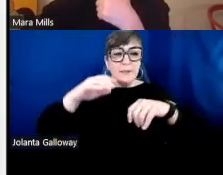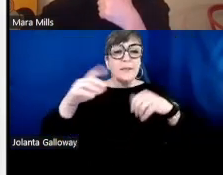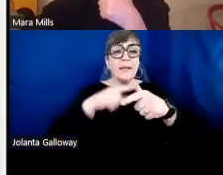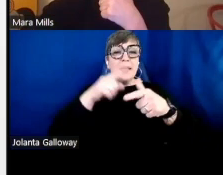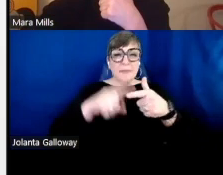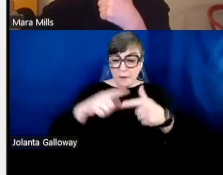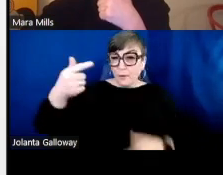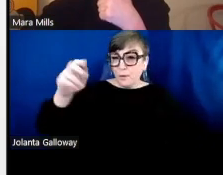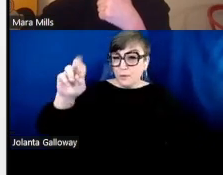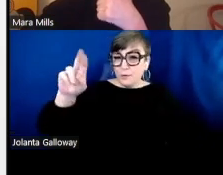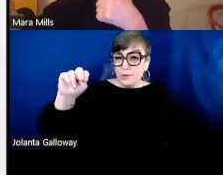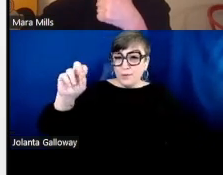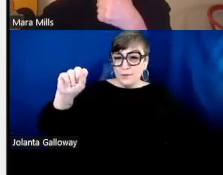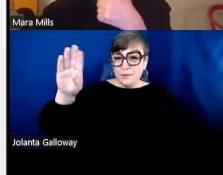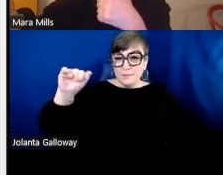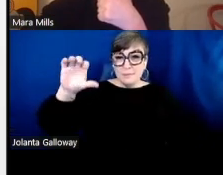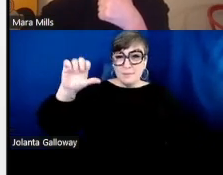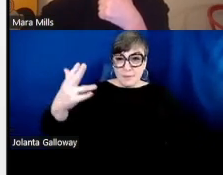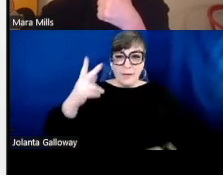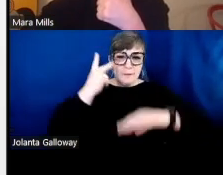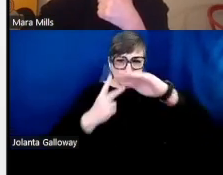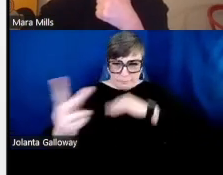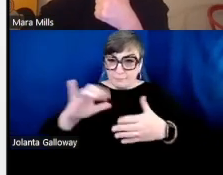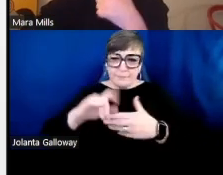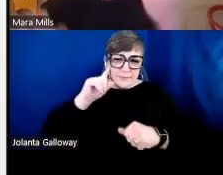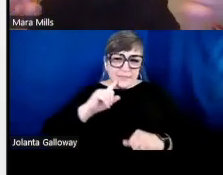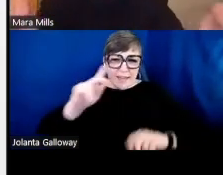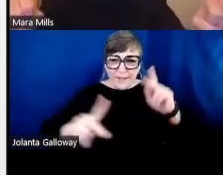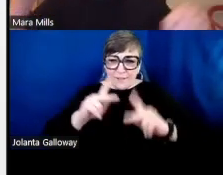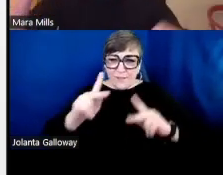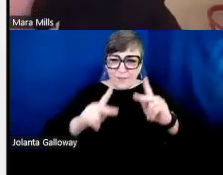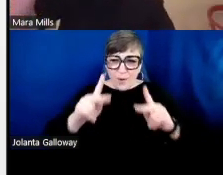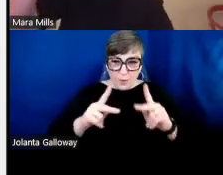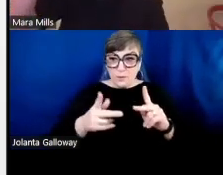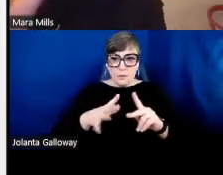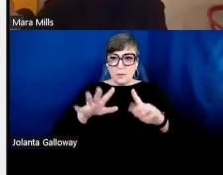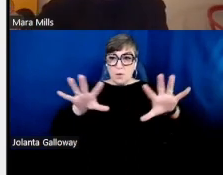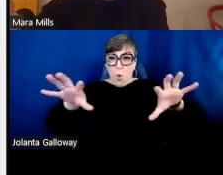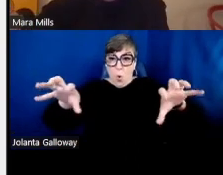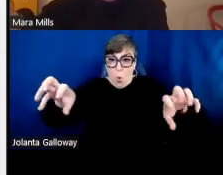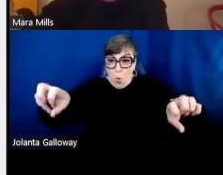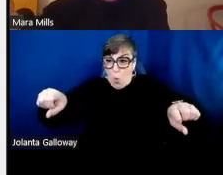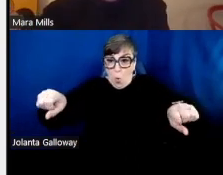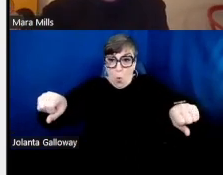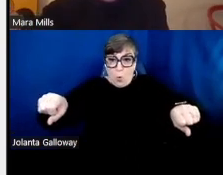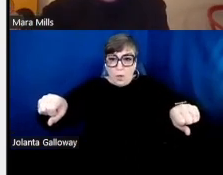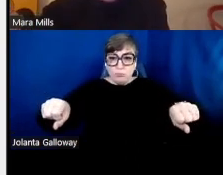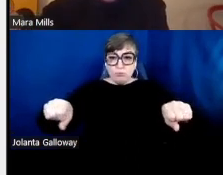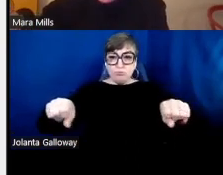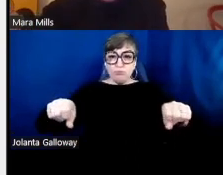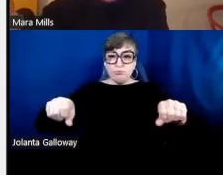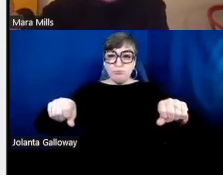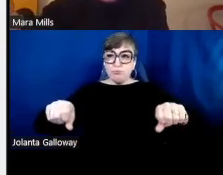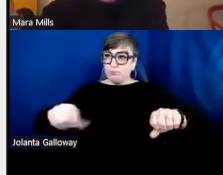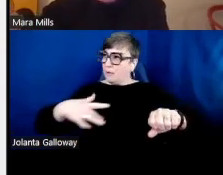that deaf people in the future would wear similar um oh i should say by grasping these handles a listener could experience physiological music